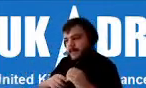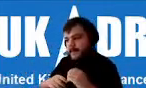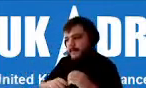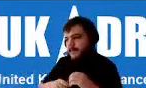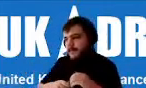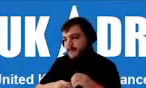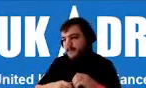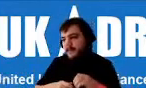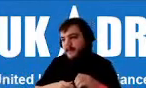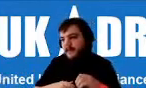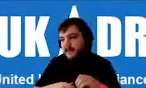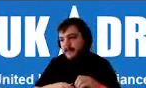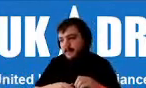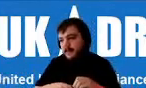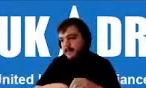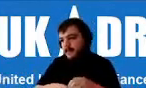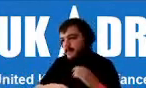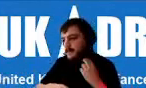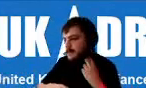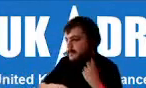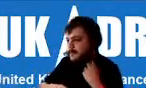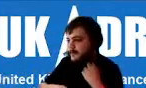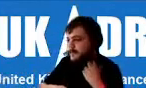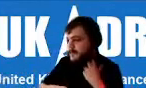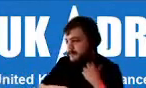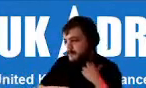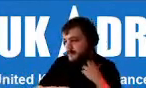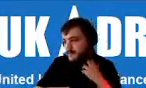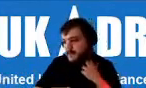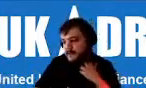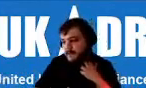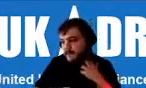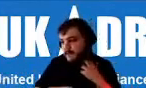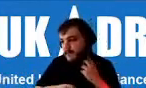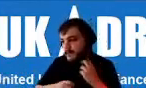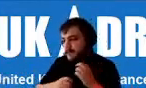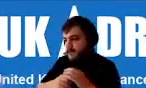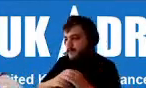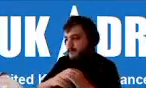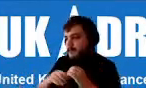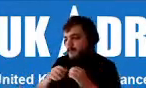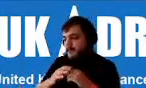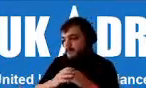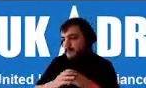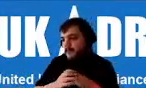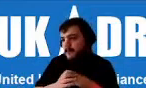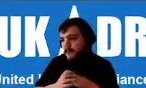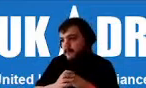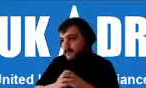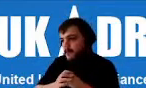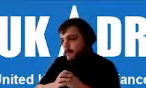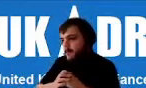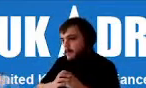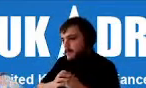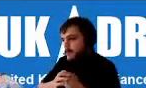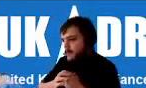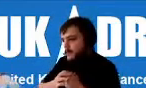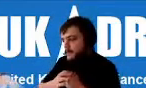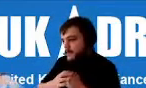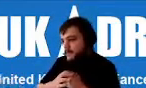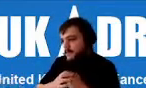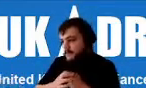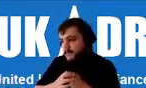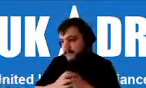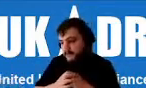Well, actually, I think we have a very wide range of opinions on this. I think it is a good idea to